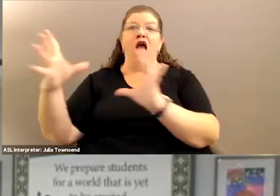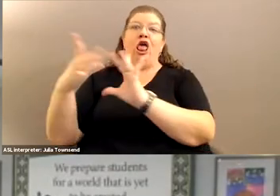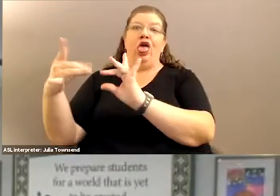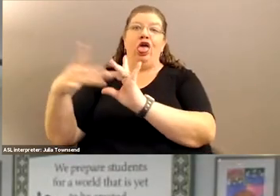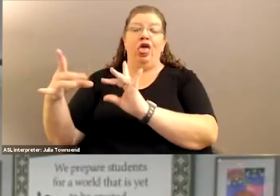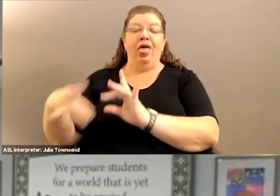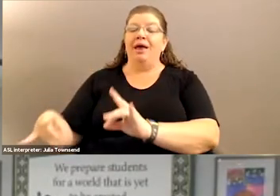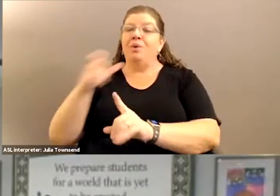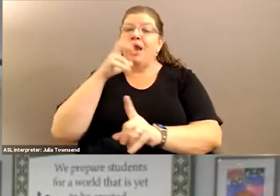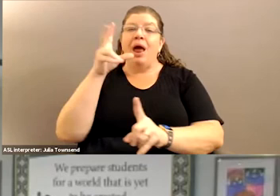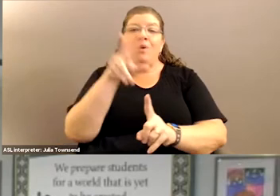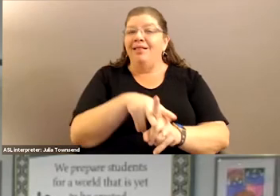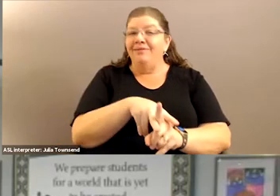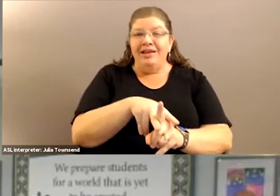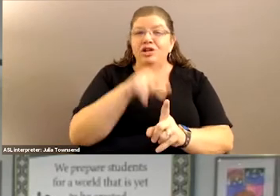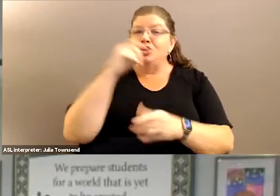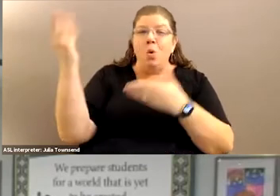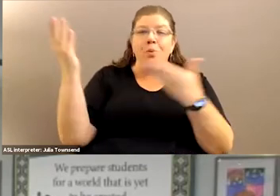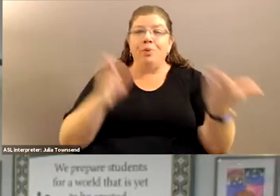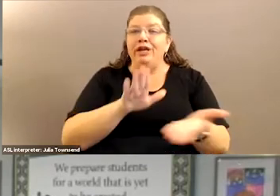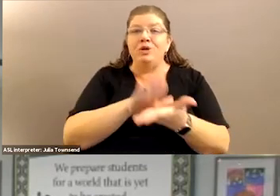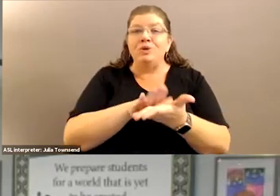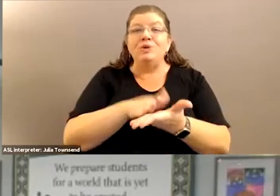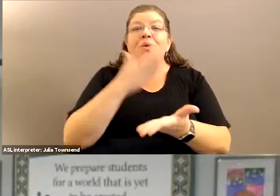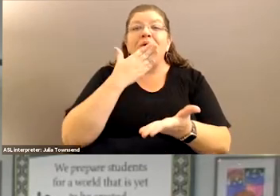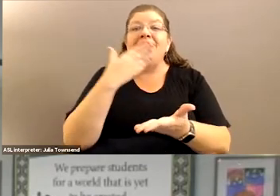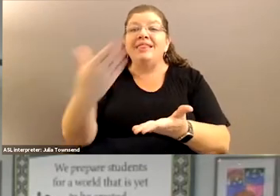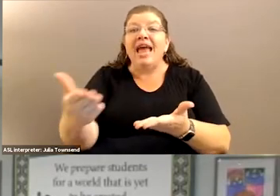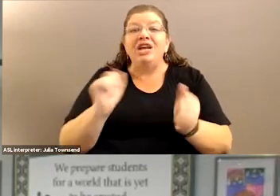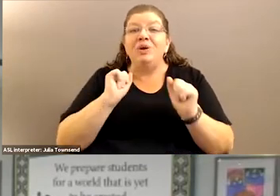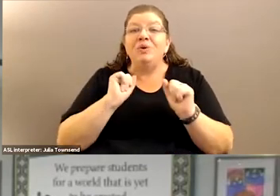irrelevant don't bring it to the school thank you